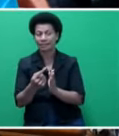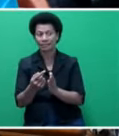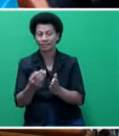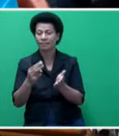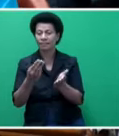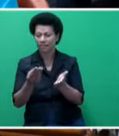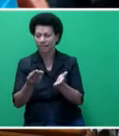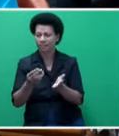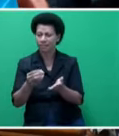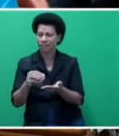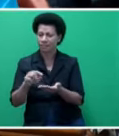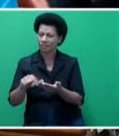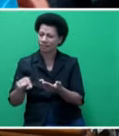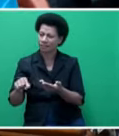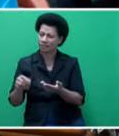maximum of